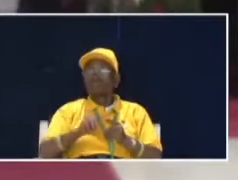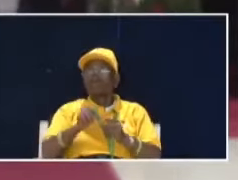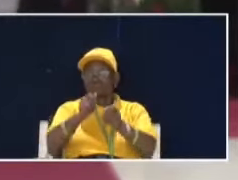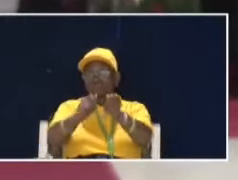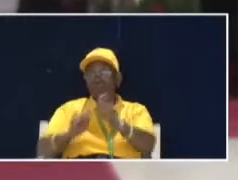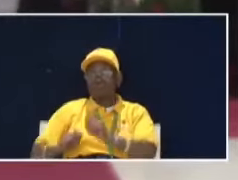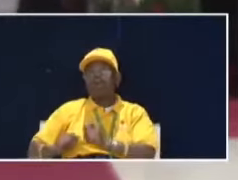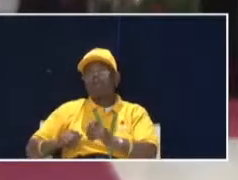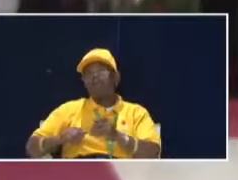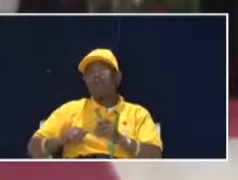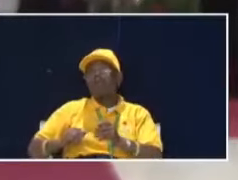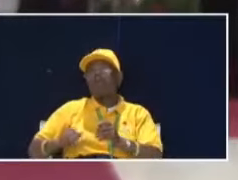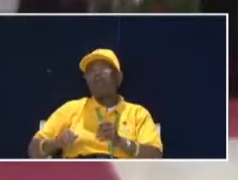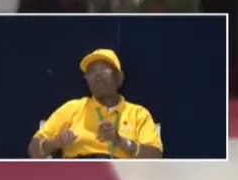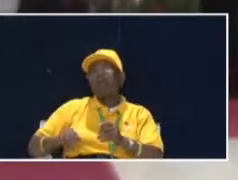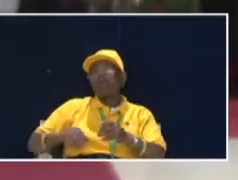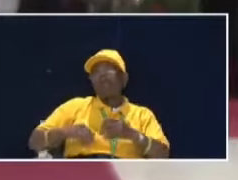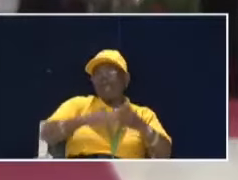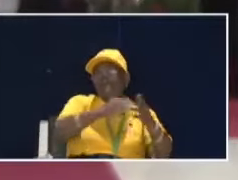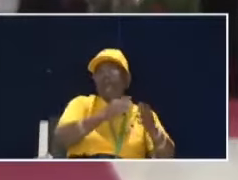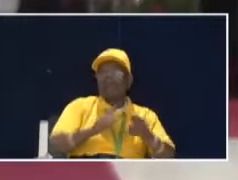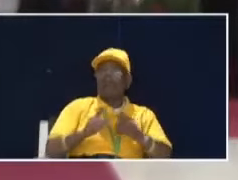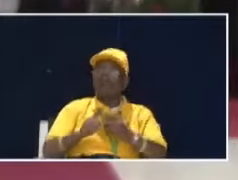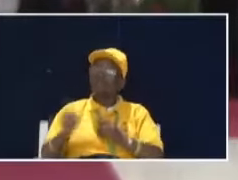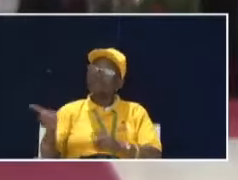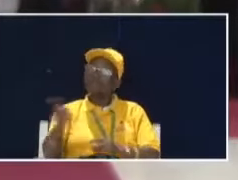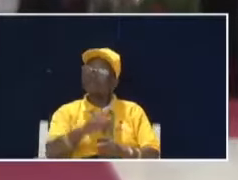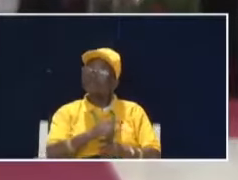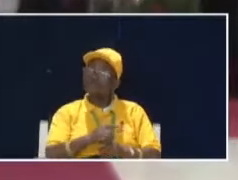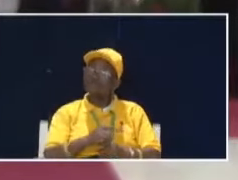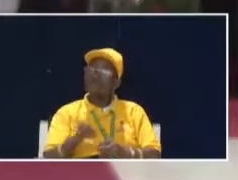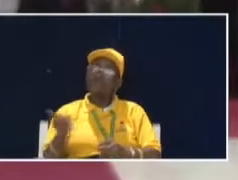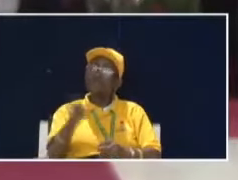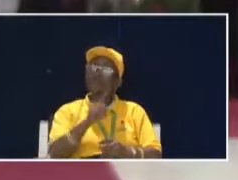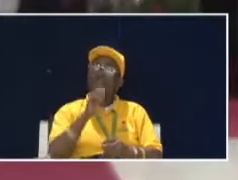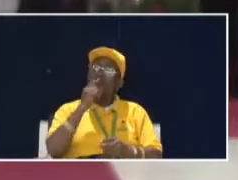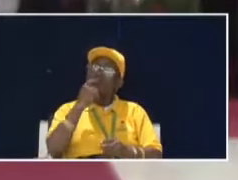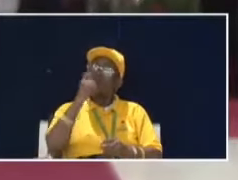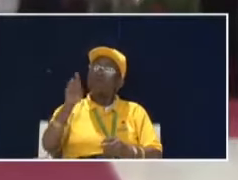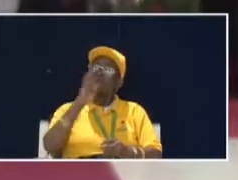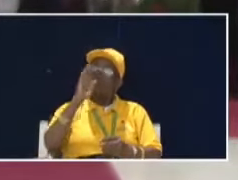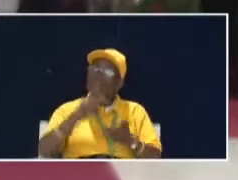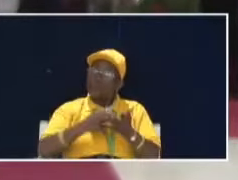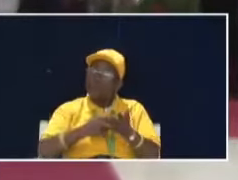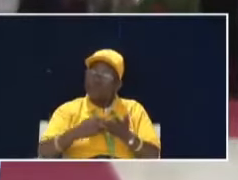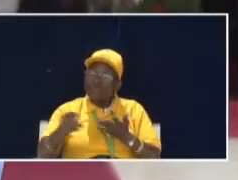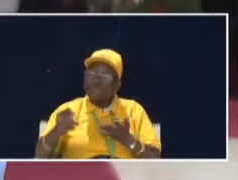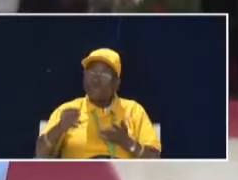Anyone telling you anything other than that is a joker.